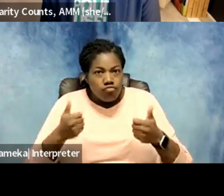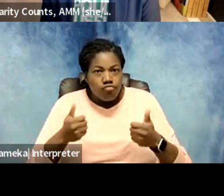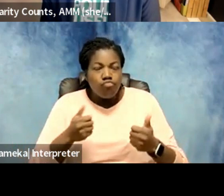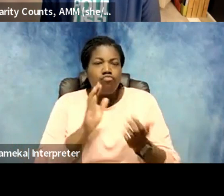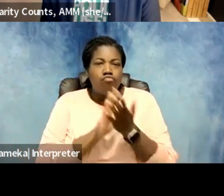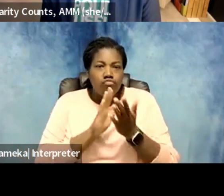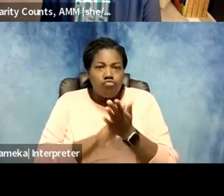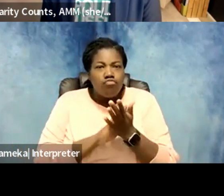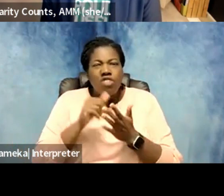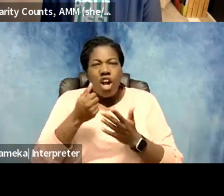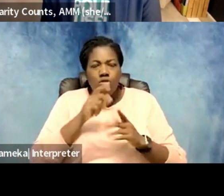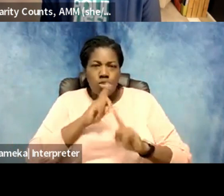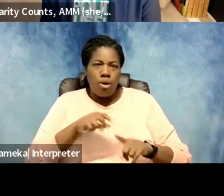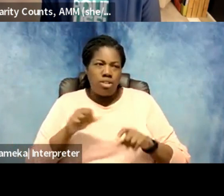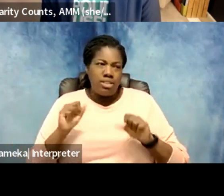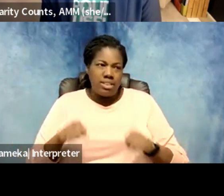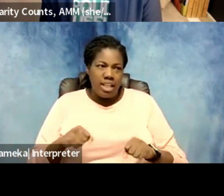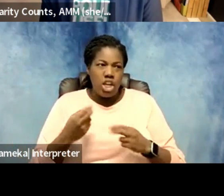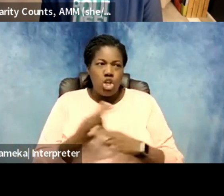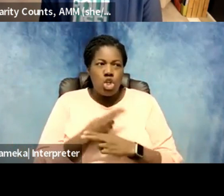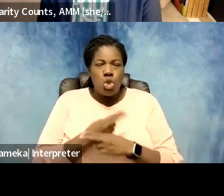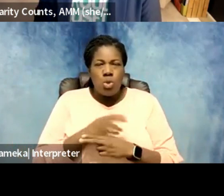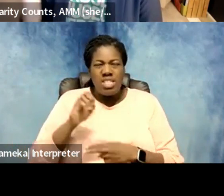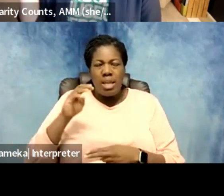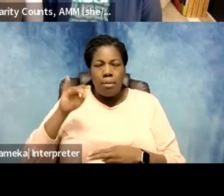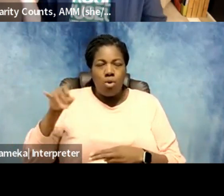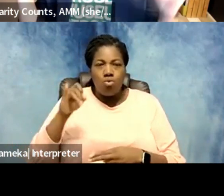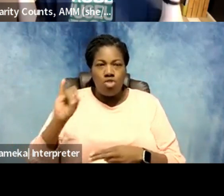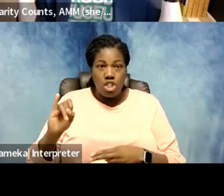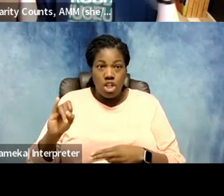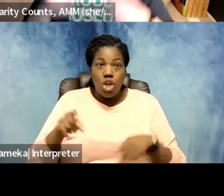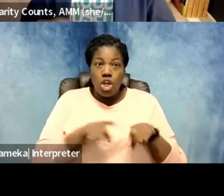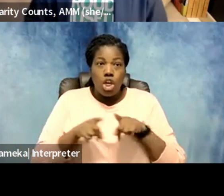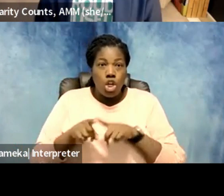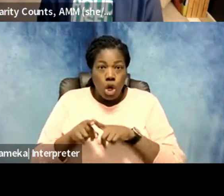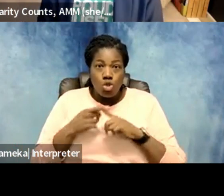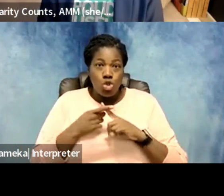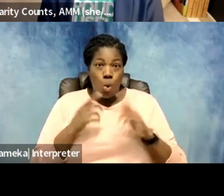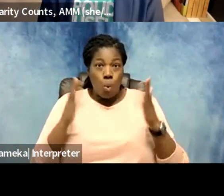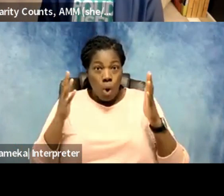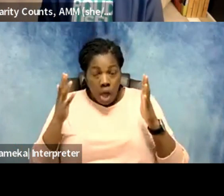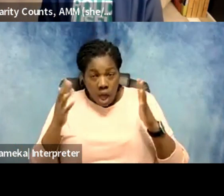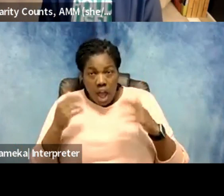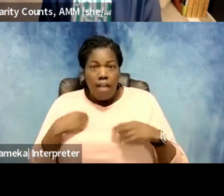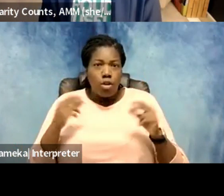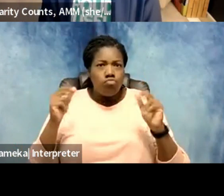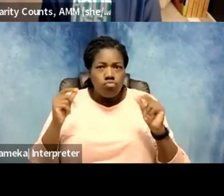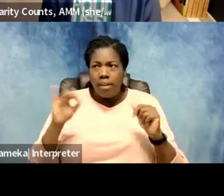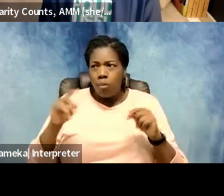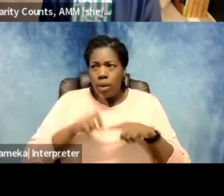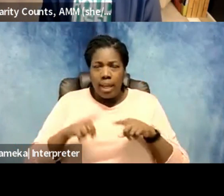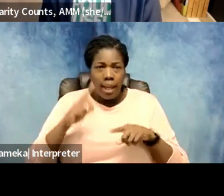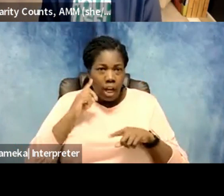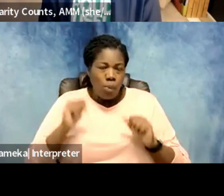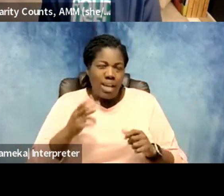or other kinds of responses without audio. You can also wave and snap your fingers. Even if we can't hear you, we